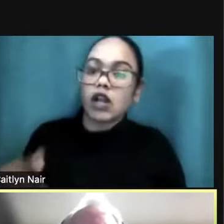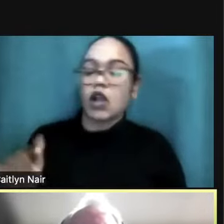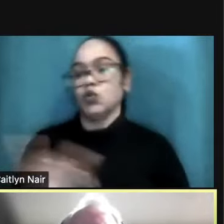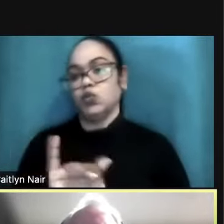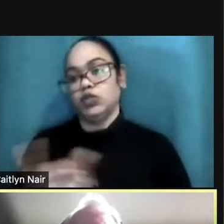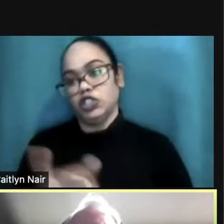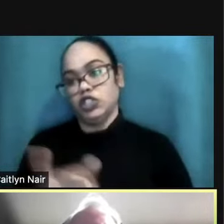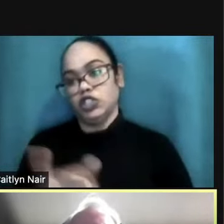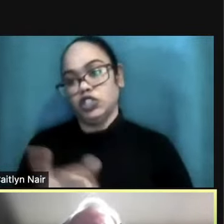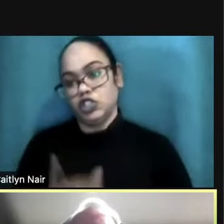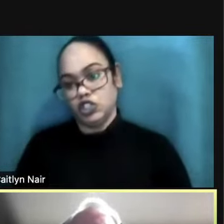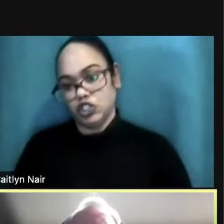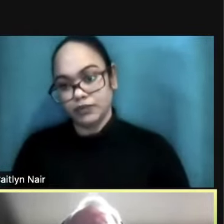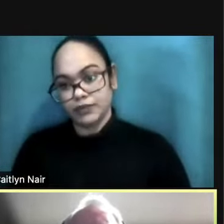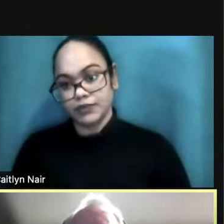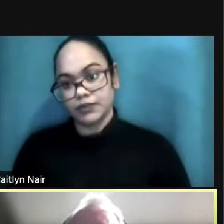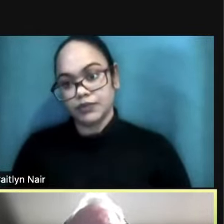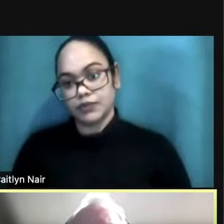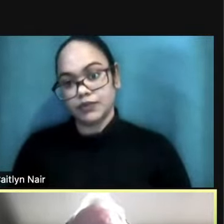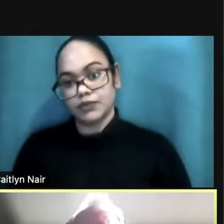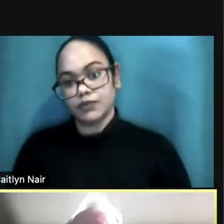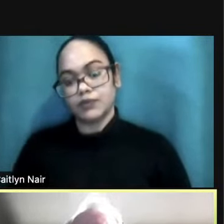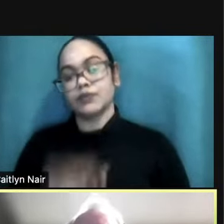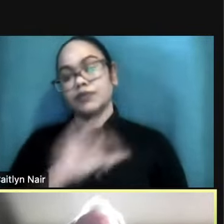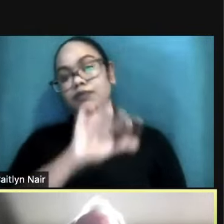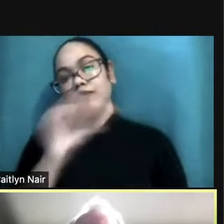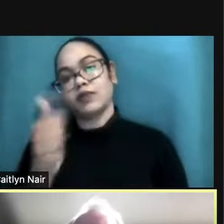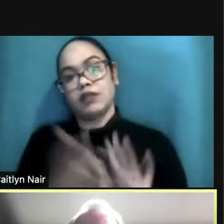disease? Next slide.